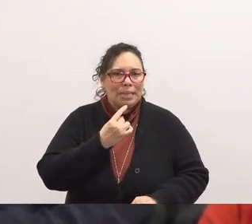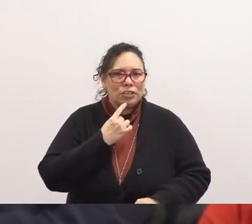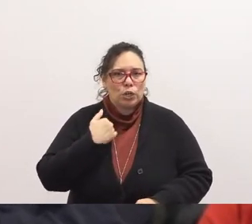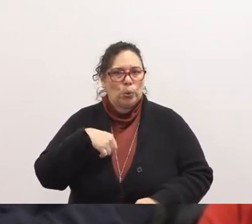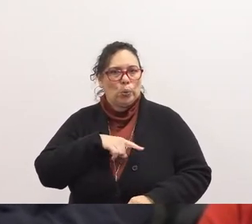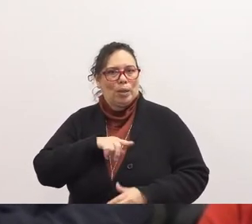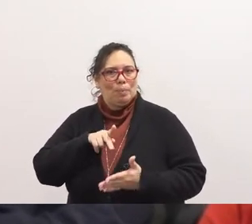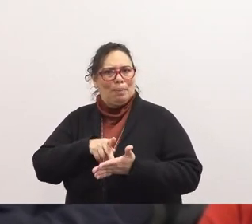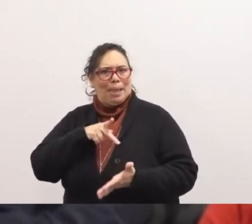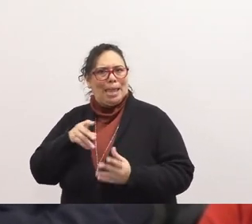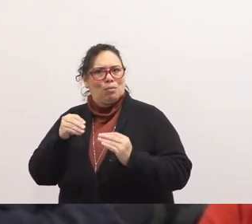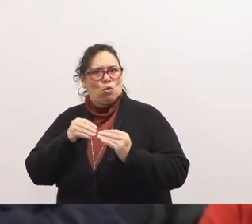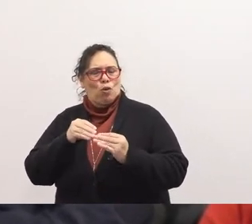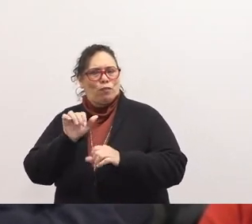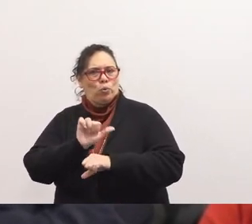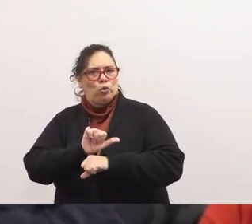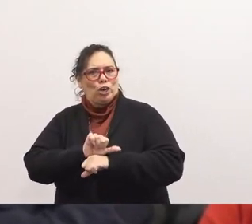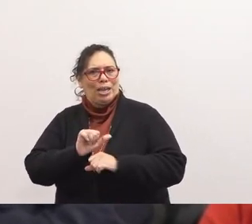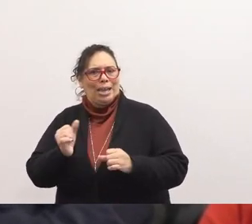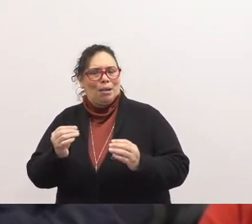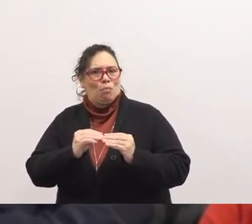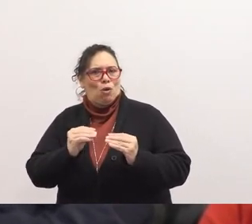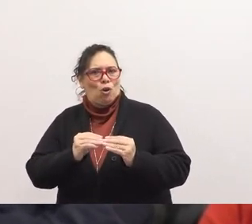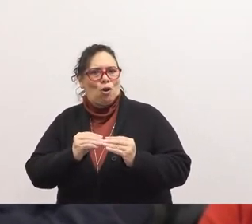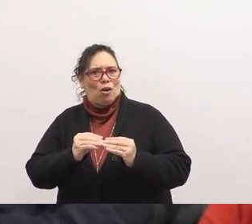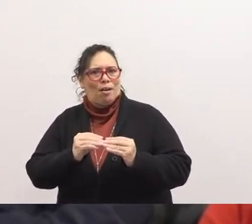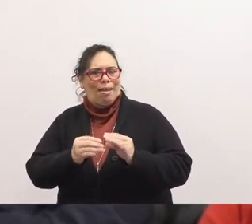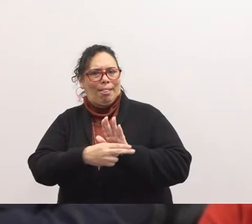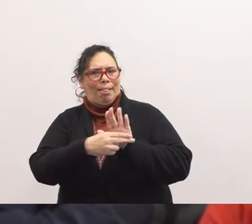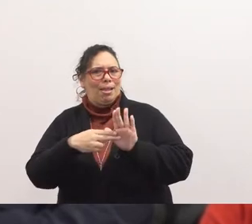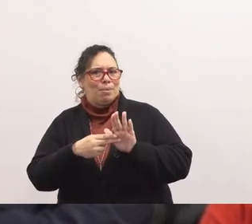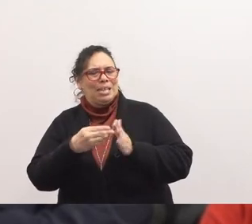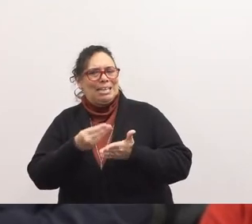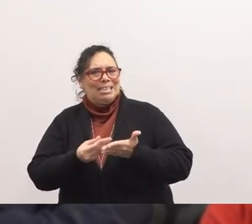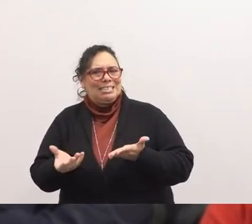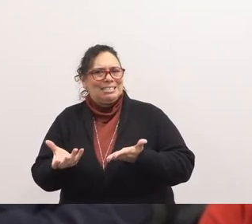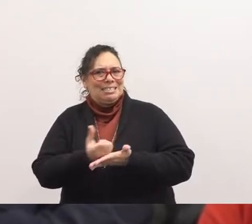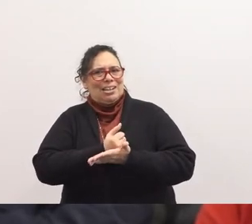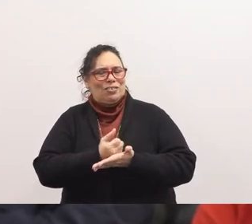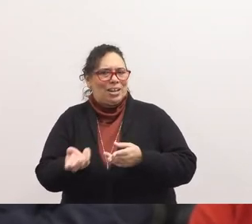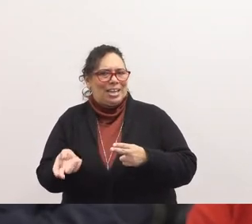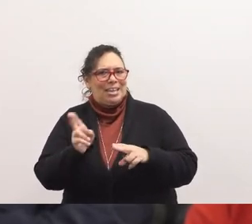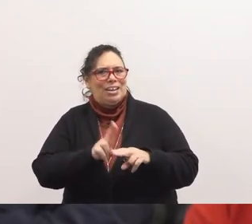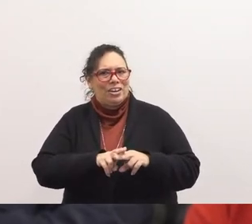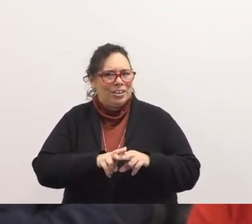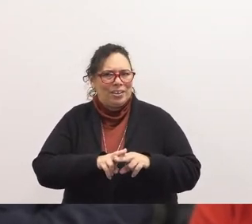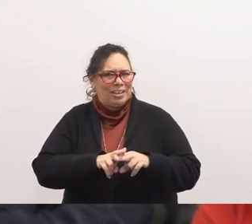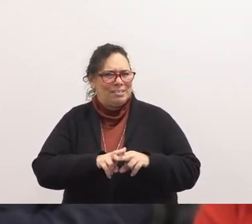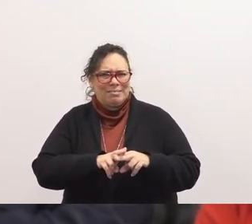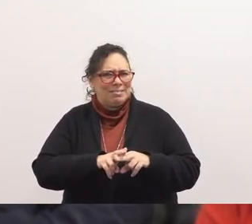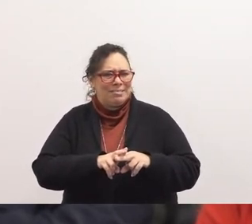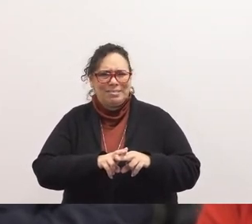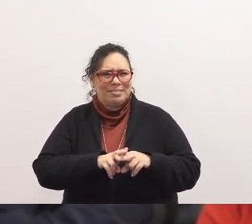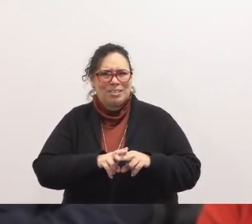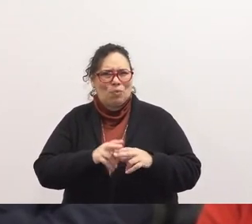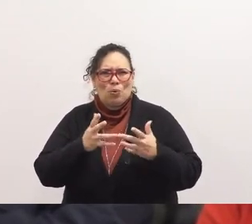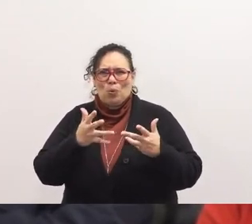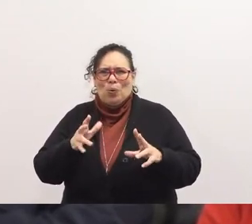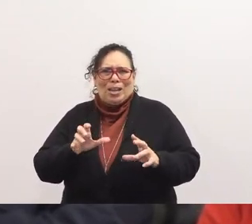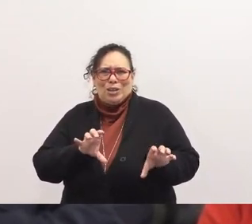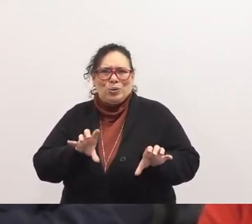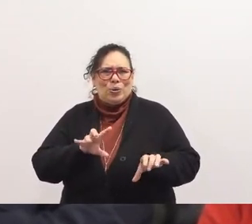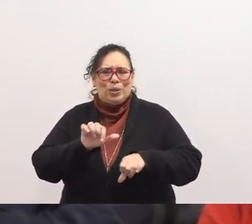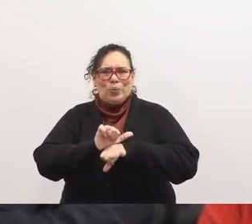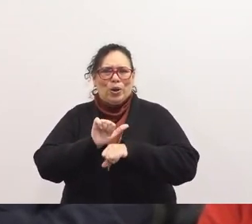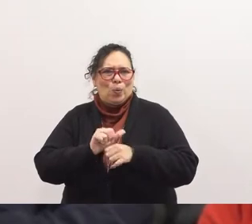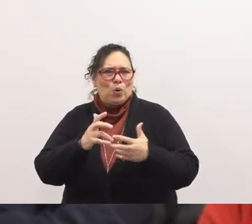going to be paid more for working more and call it a salary increase. It is commensurate with the work that we are doing, and you know that we